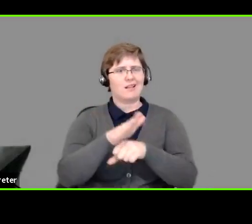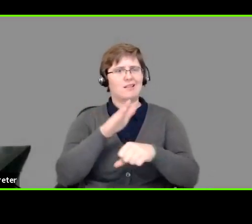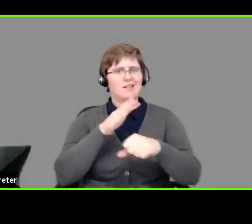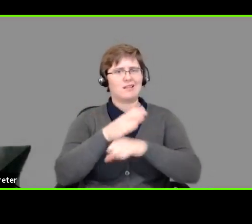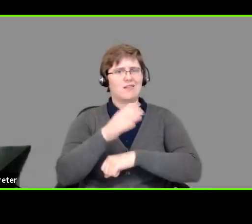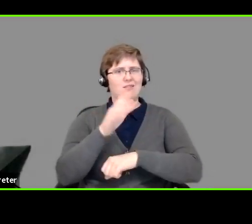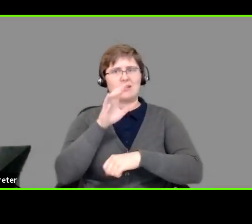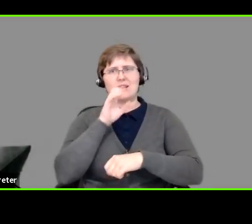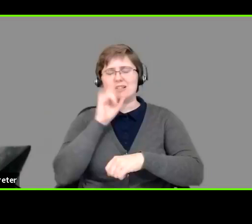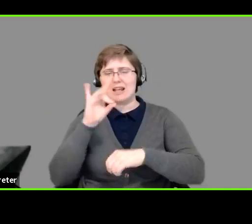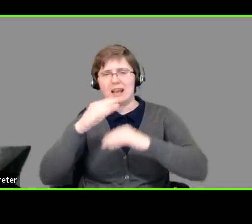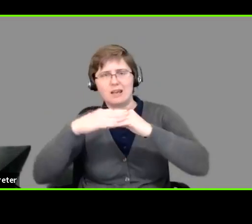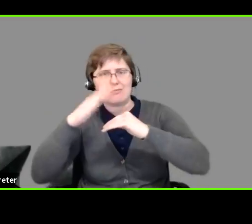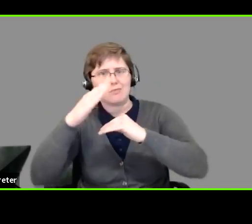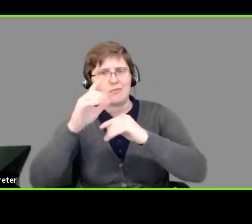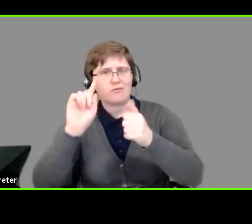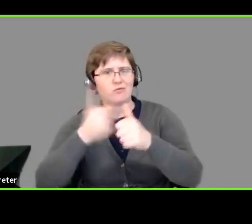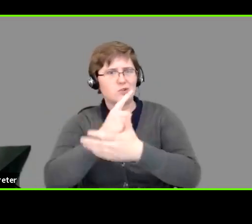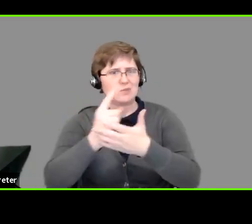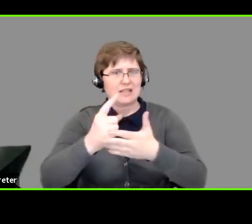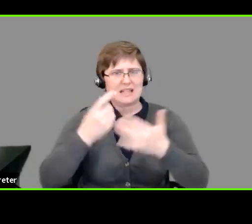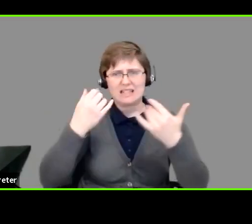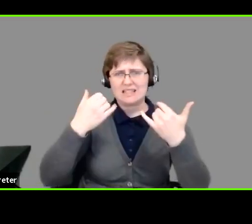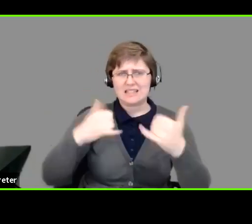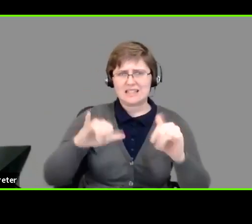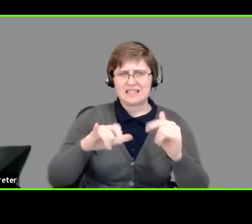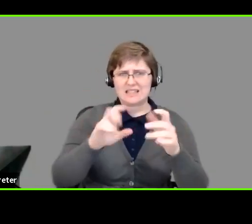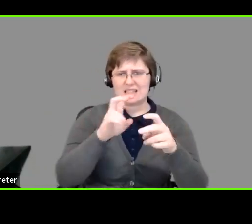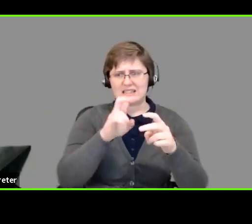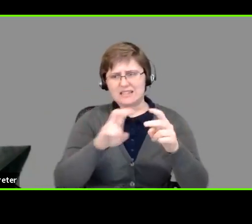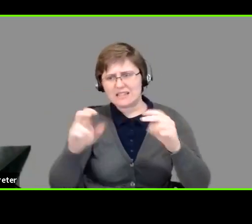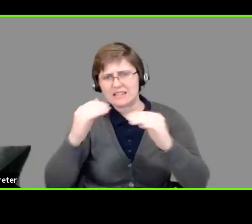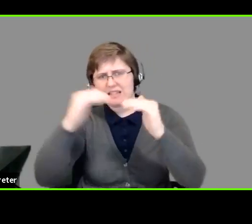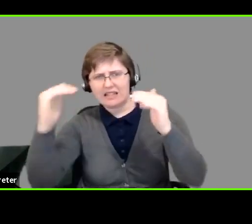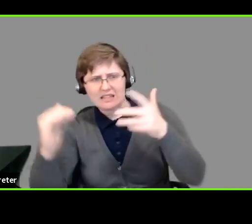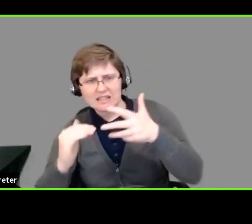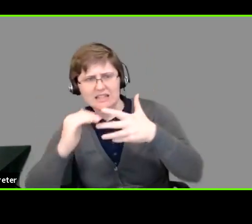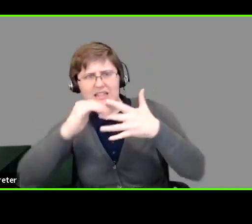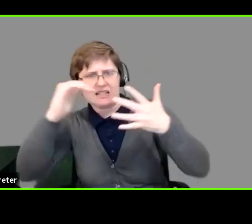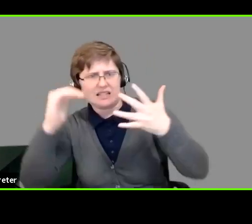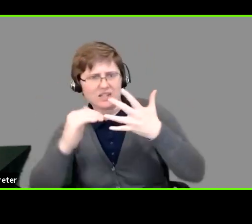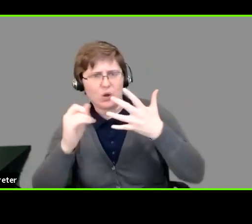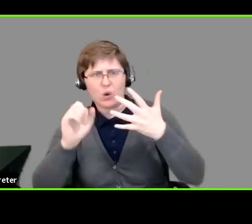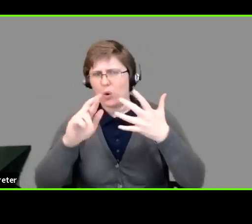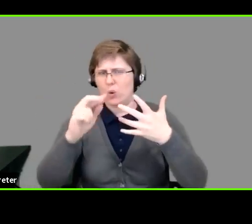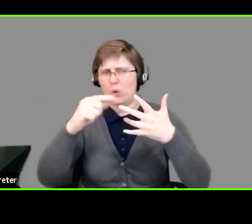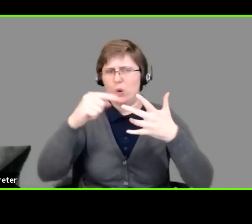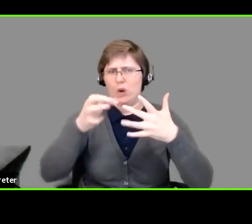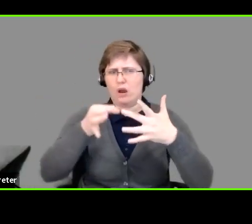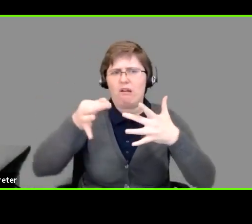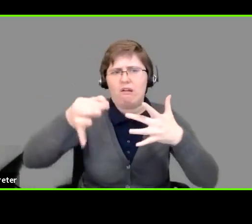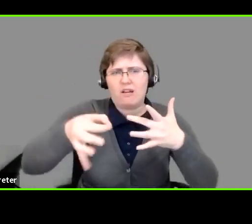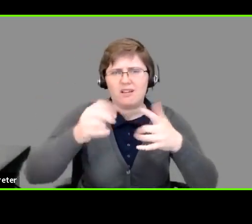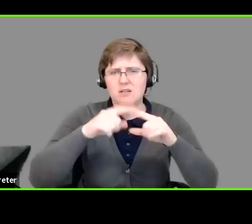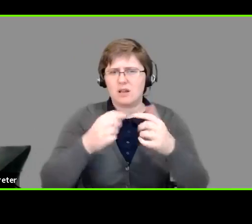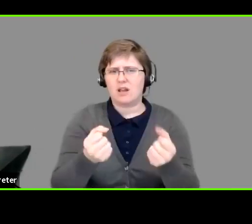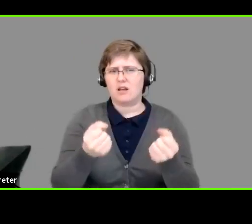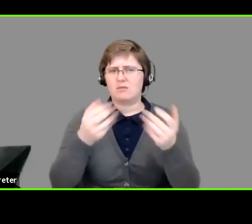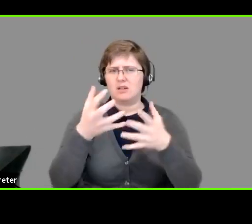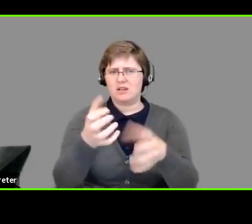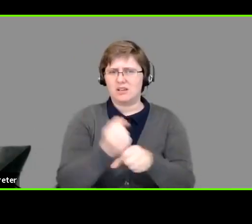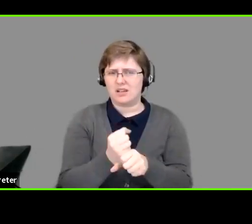know, 80-year-olds for that first week? Are you still going to transition to the next age group? Or is that going to depend on the number that's coming